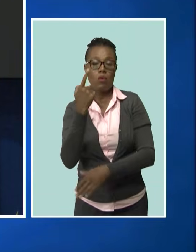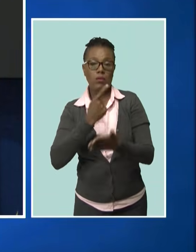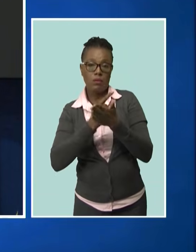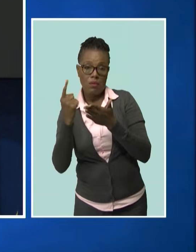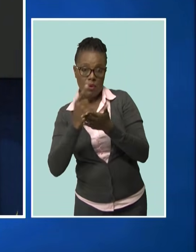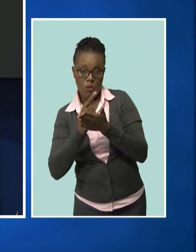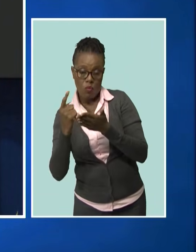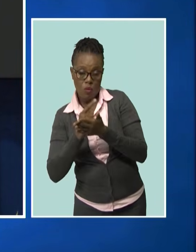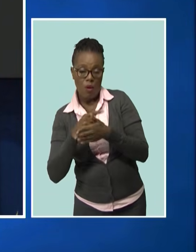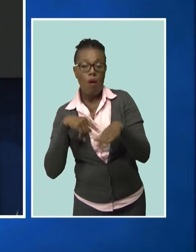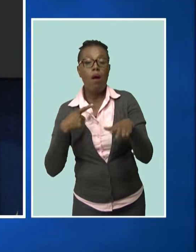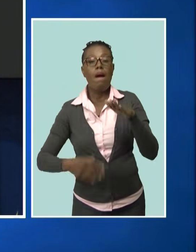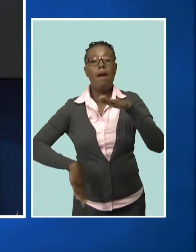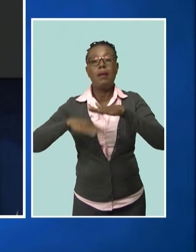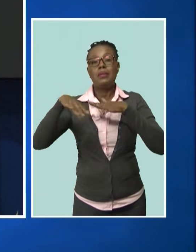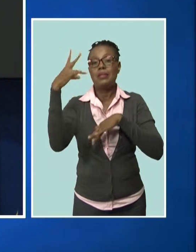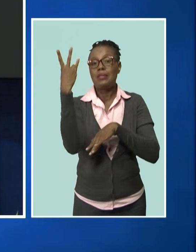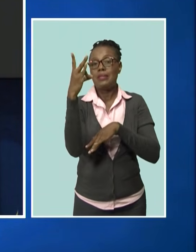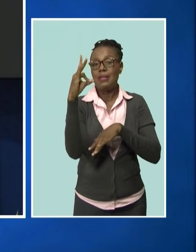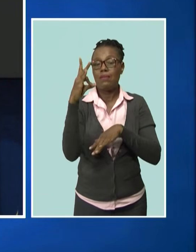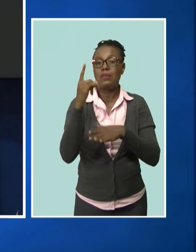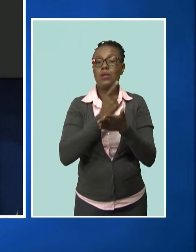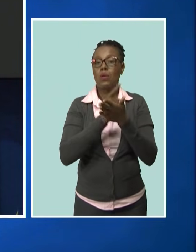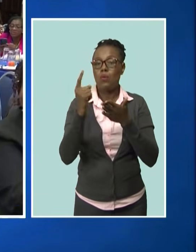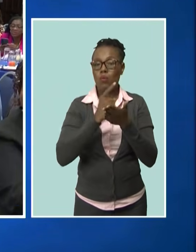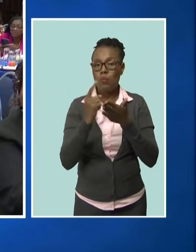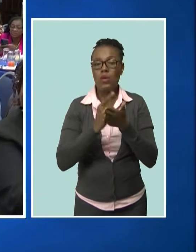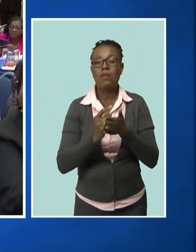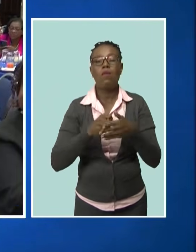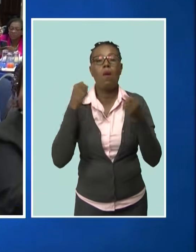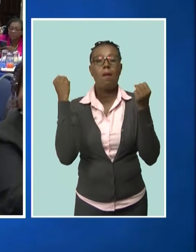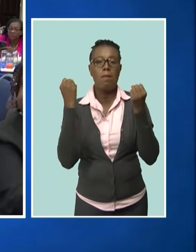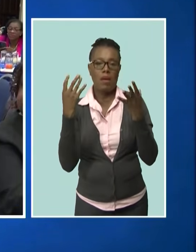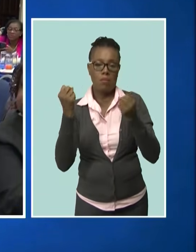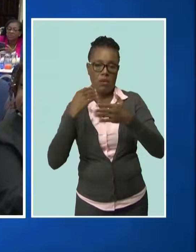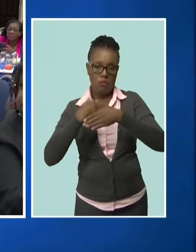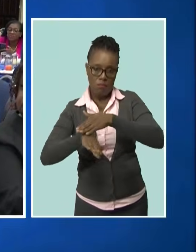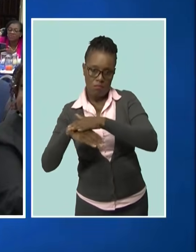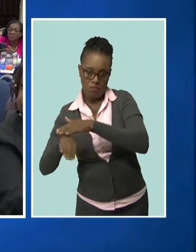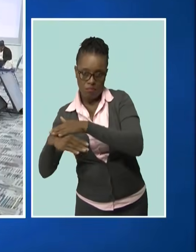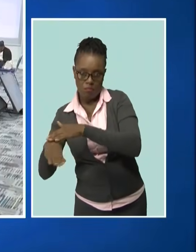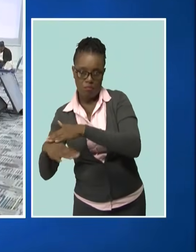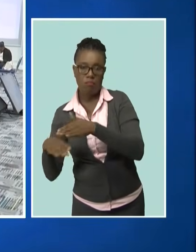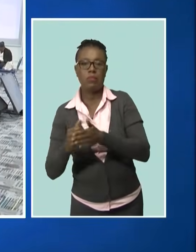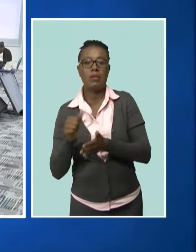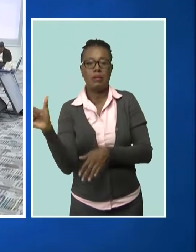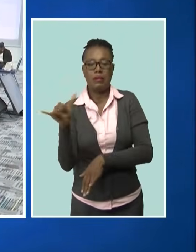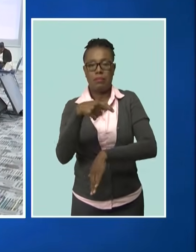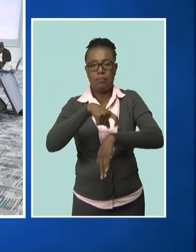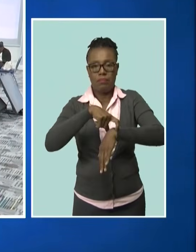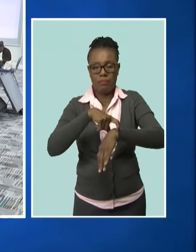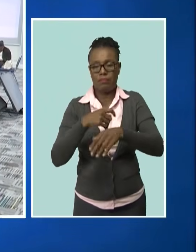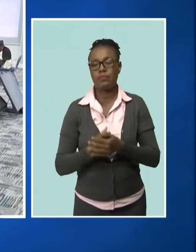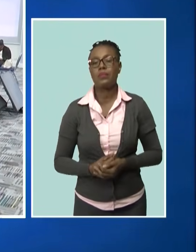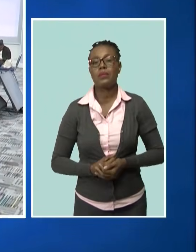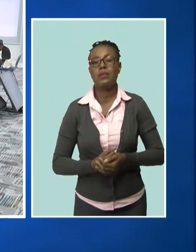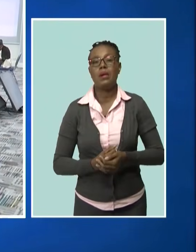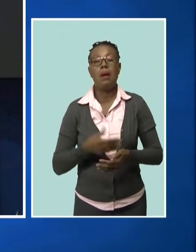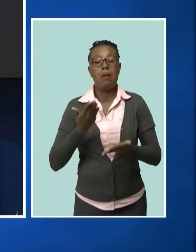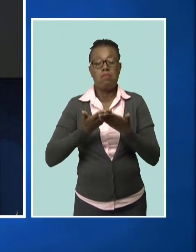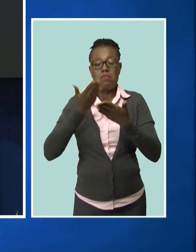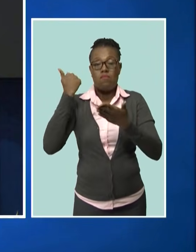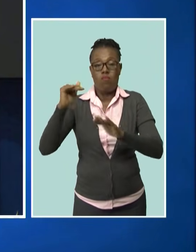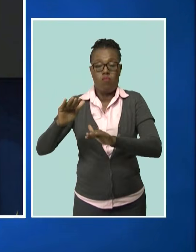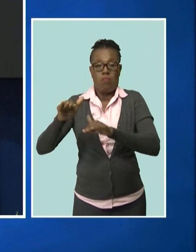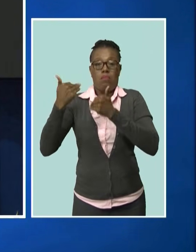to 17 weeks for multiple births. The removal of the 3 confinement limit, the previous restriction on